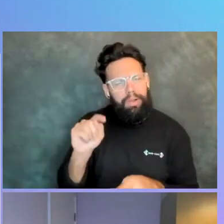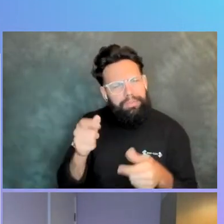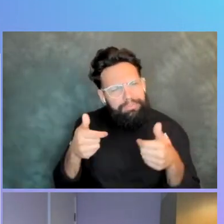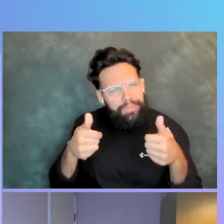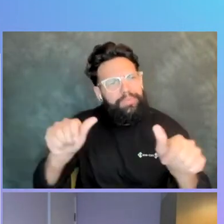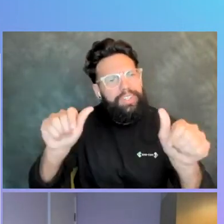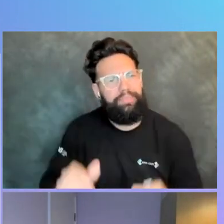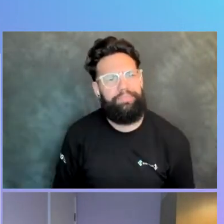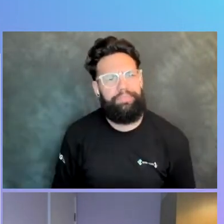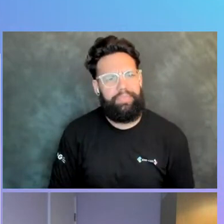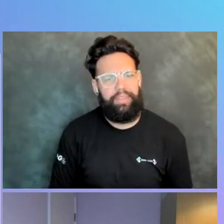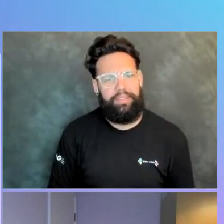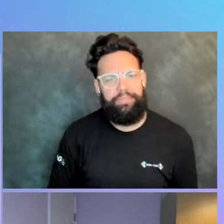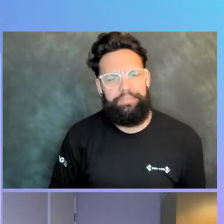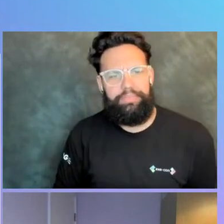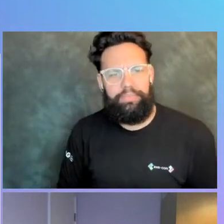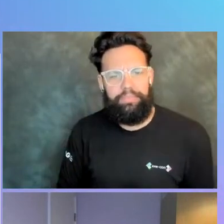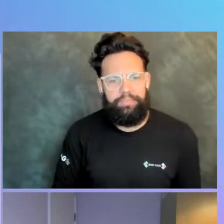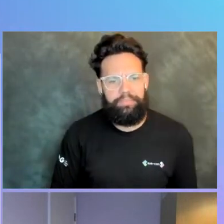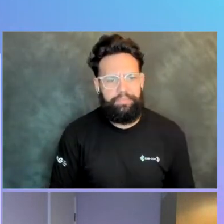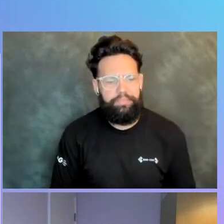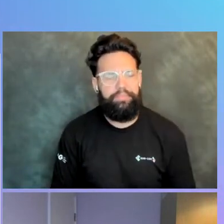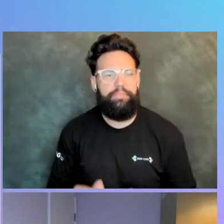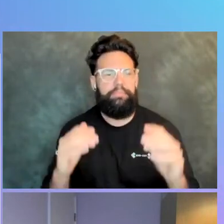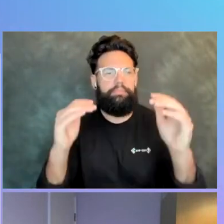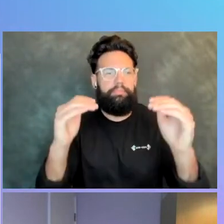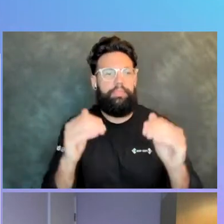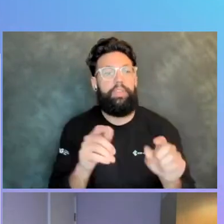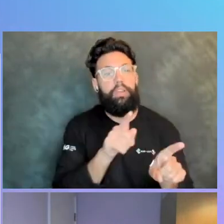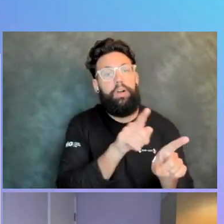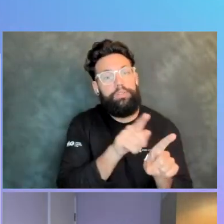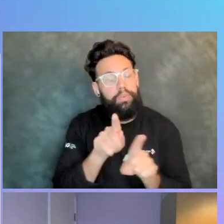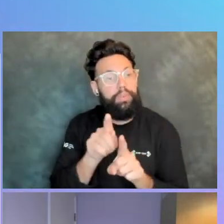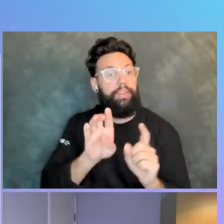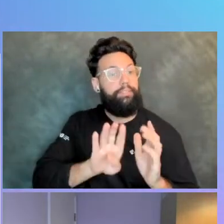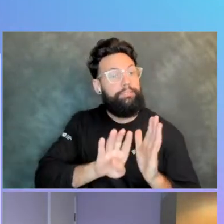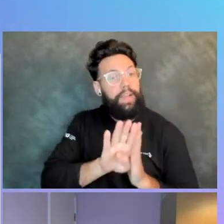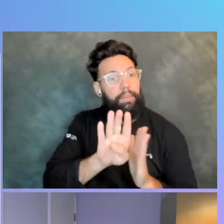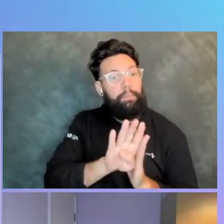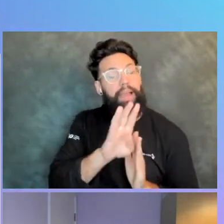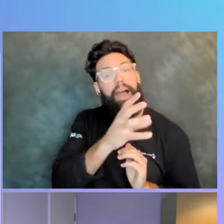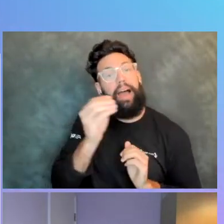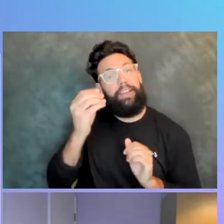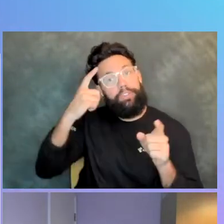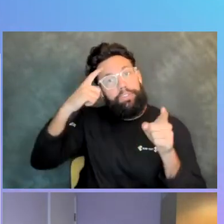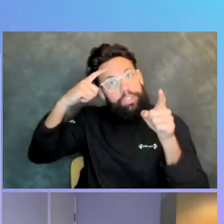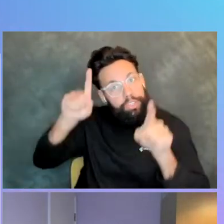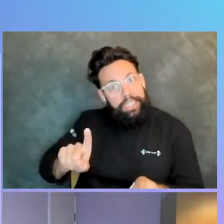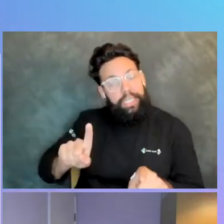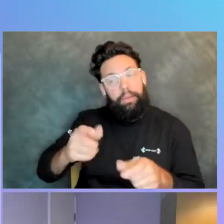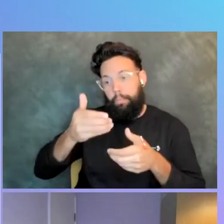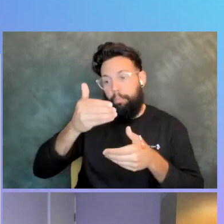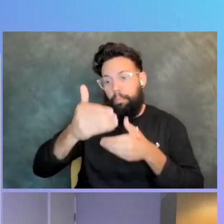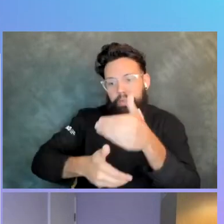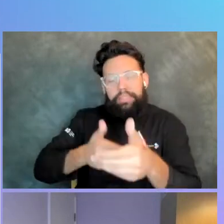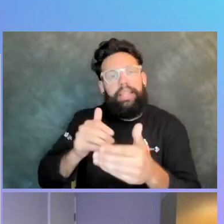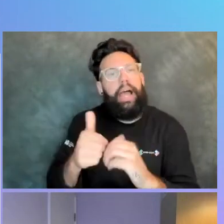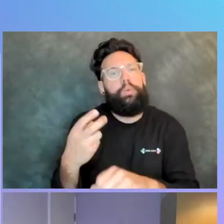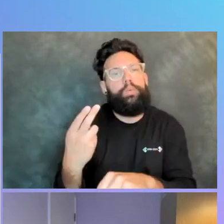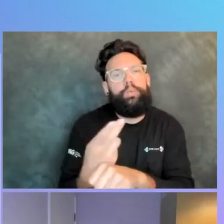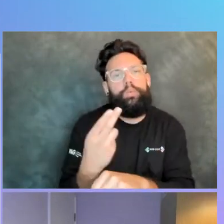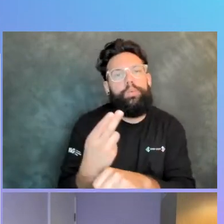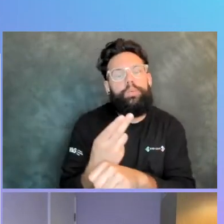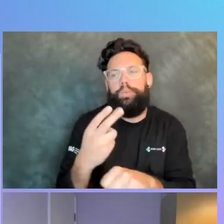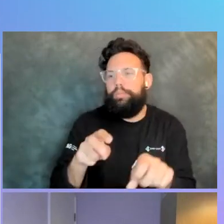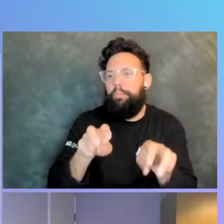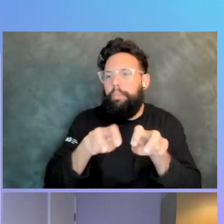wasn't just the training that was needed, but also the development and agreement of internal processes surrounding utilizing the panel, such as when